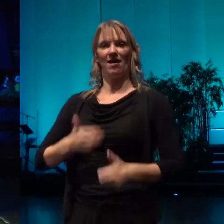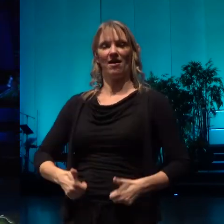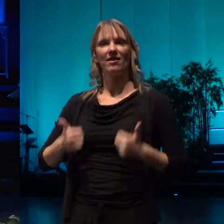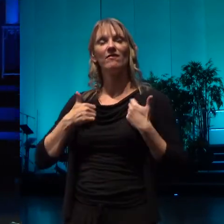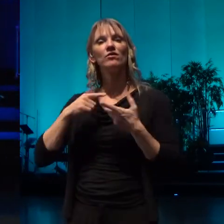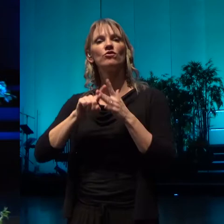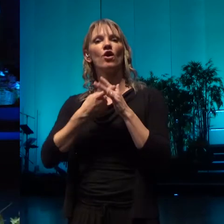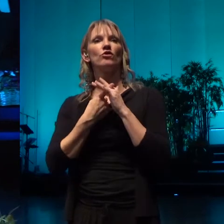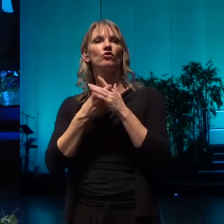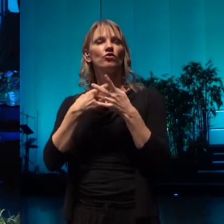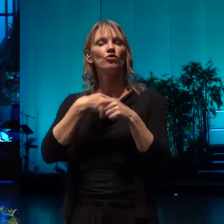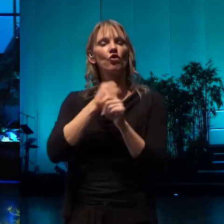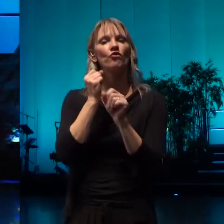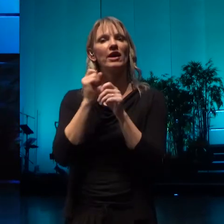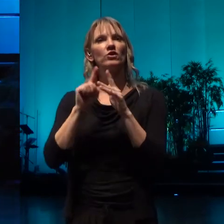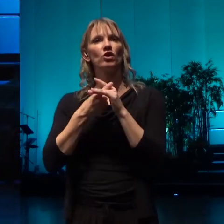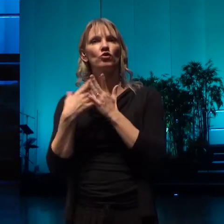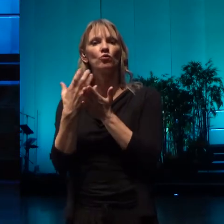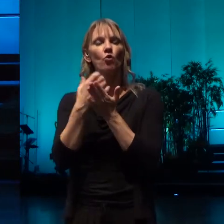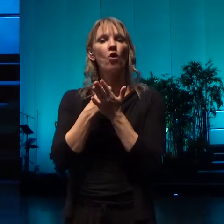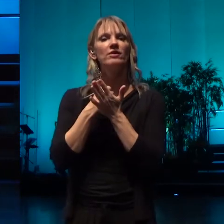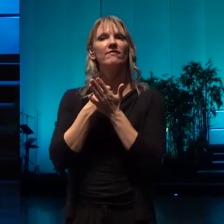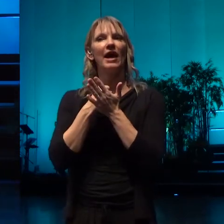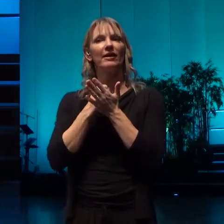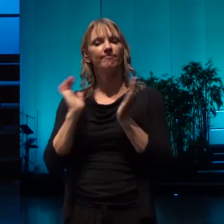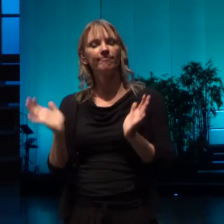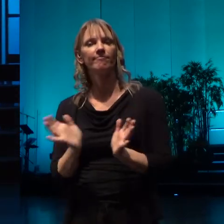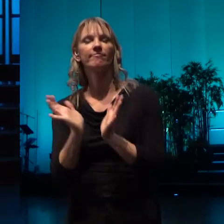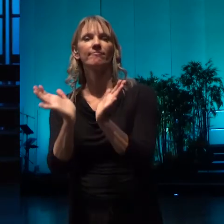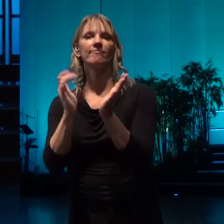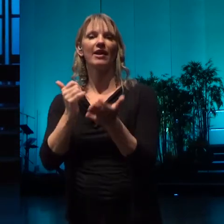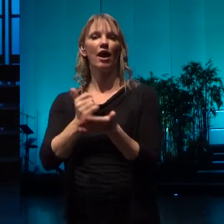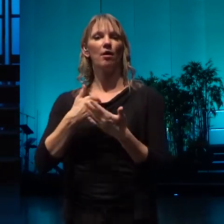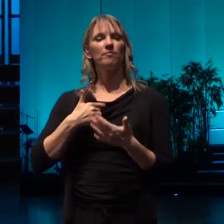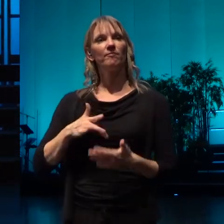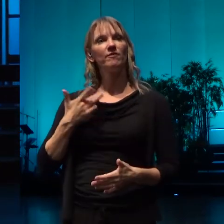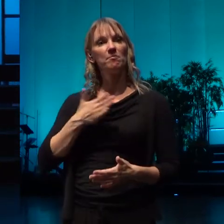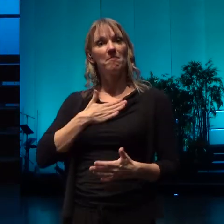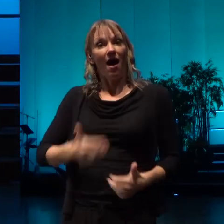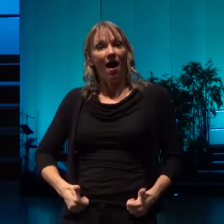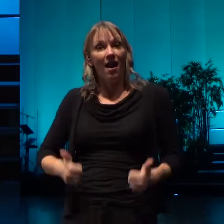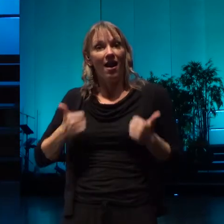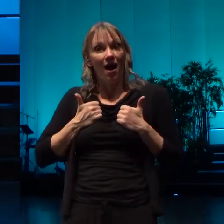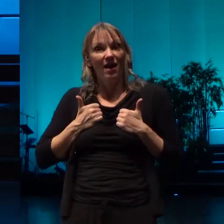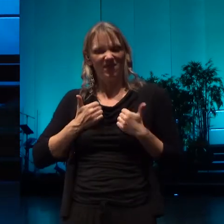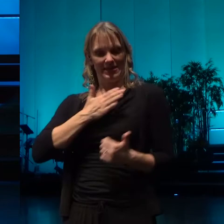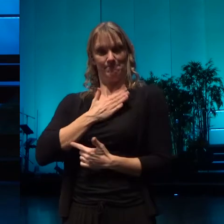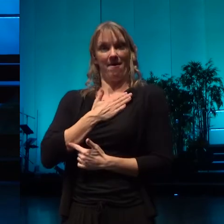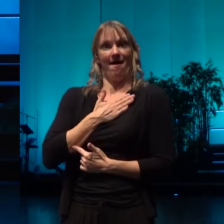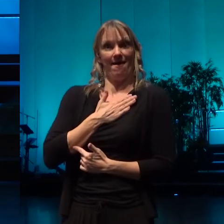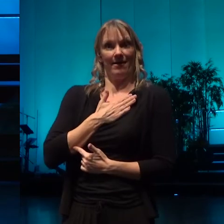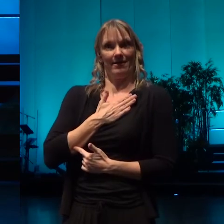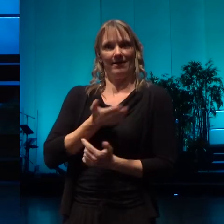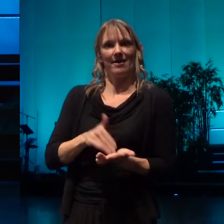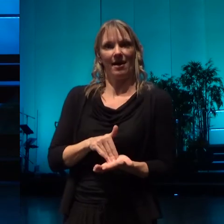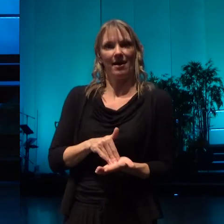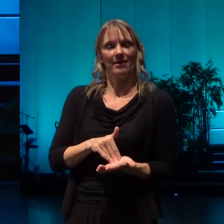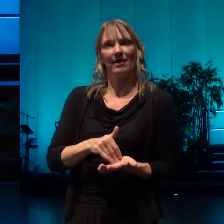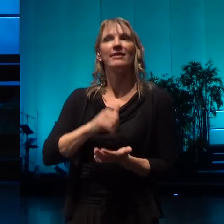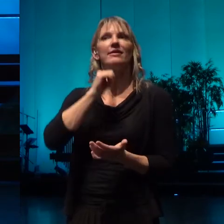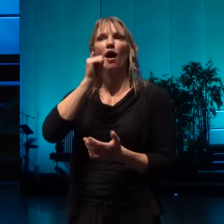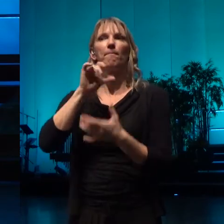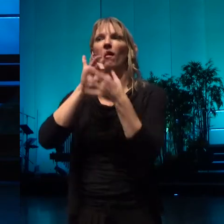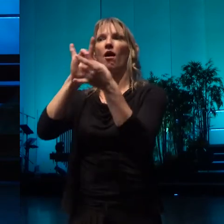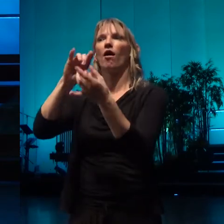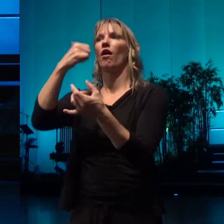starts cultivating, it starts helping me to feel like my life belongs to me again and not to